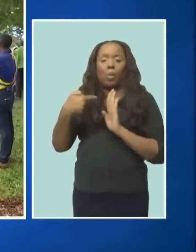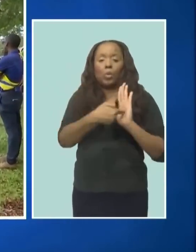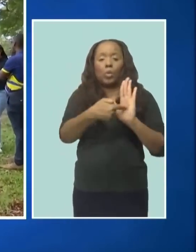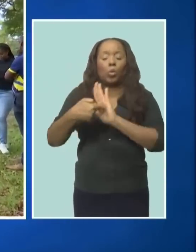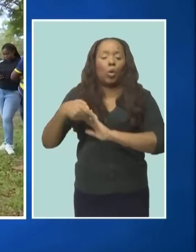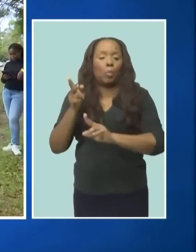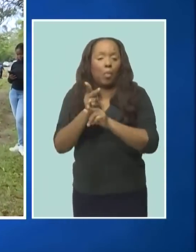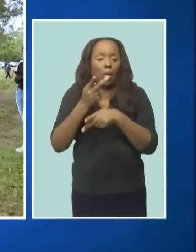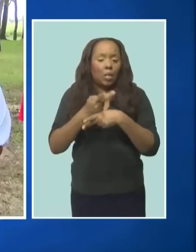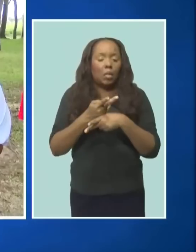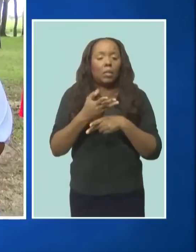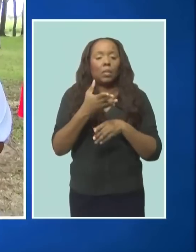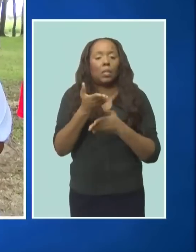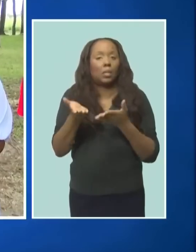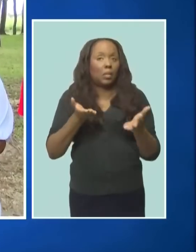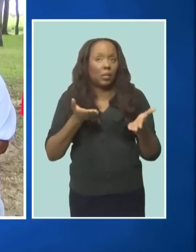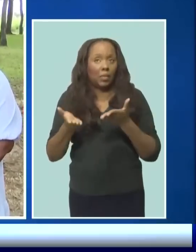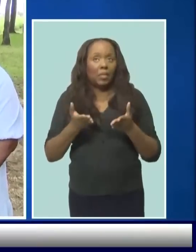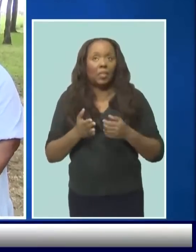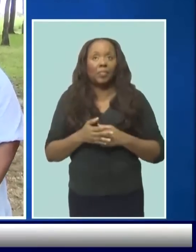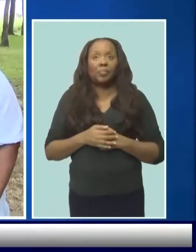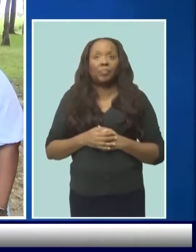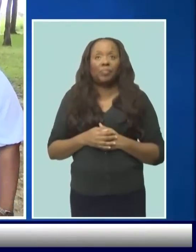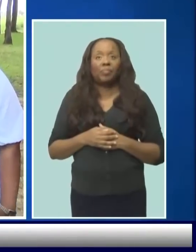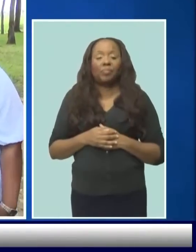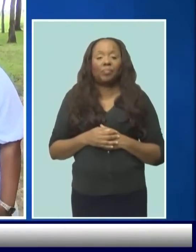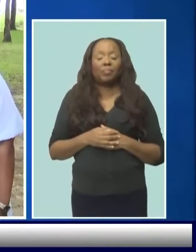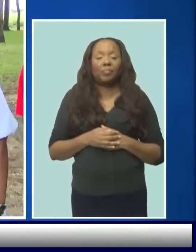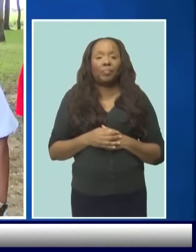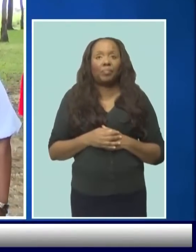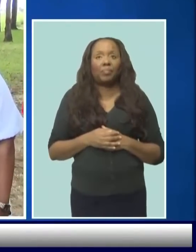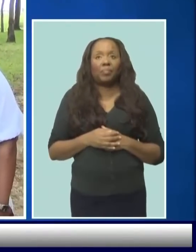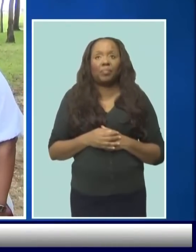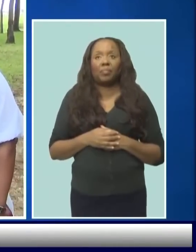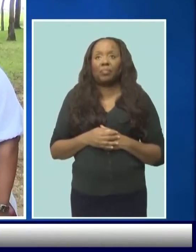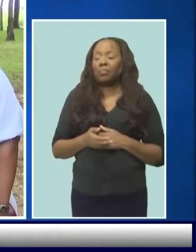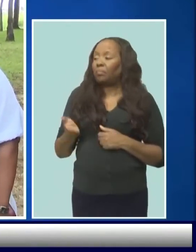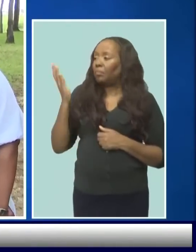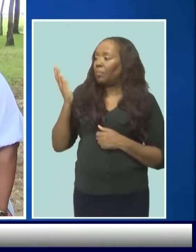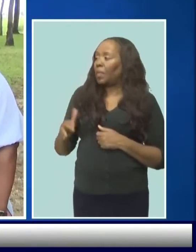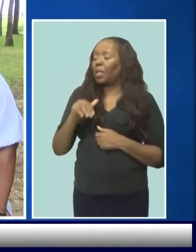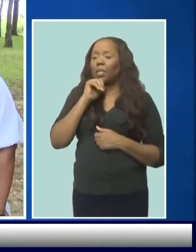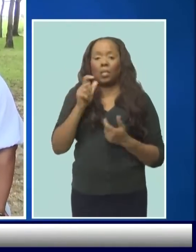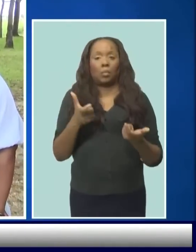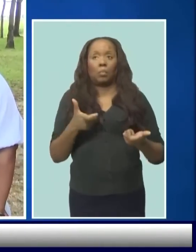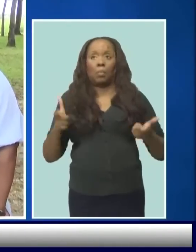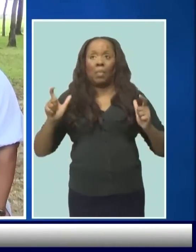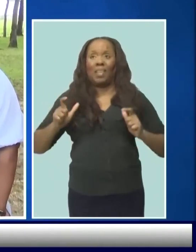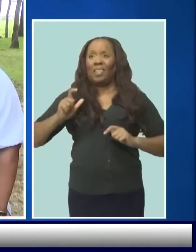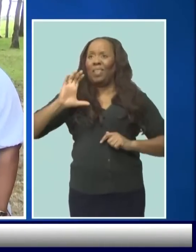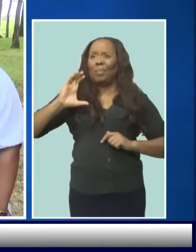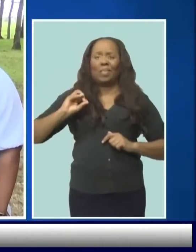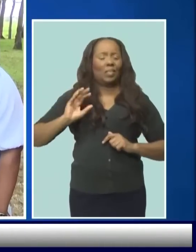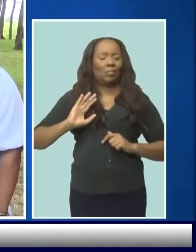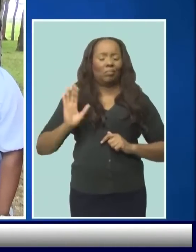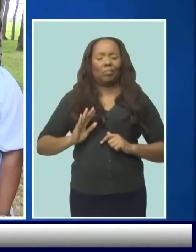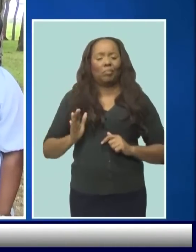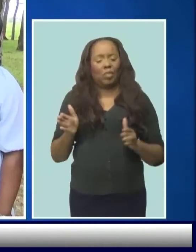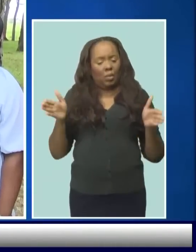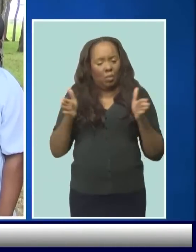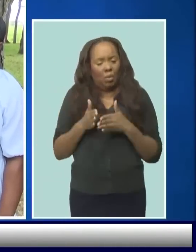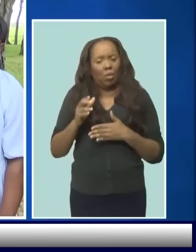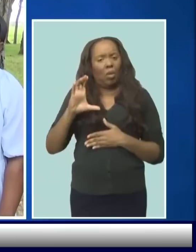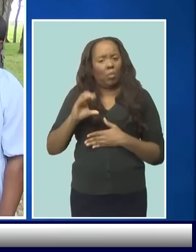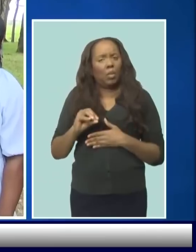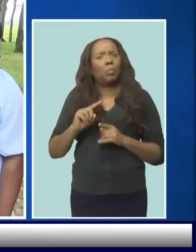their services. You should note that these are not large companies. These are small companies that we are trying